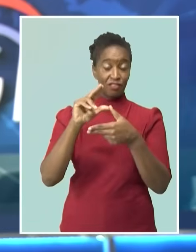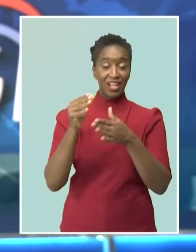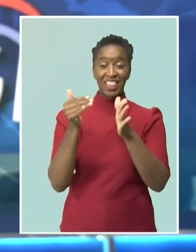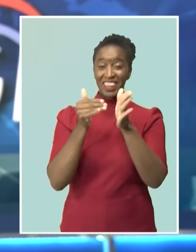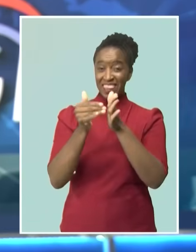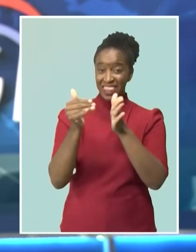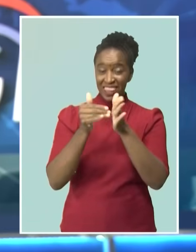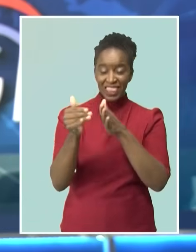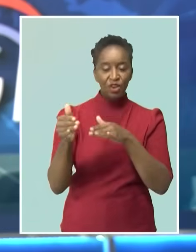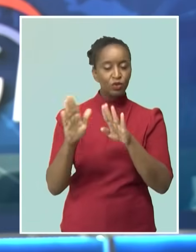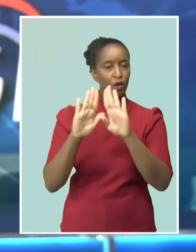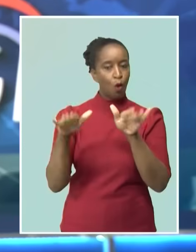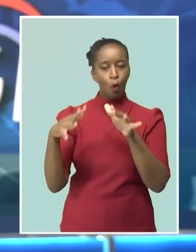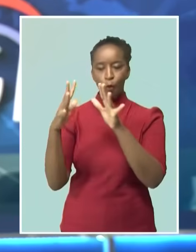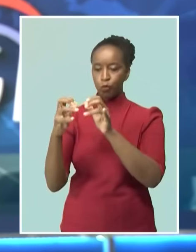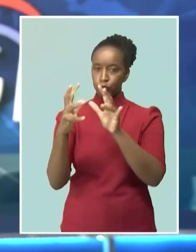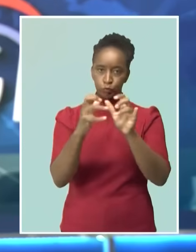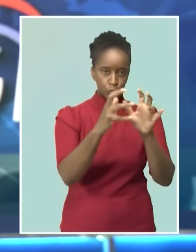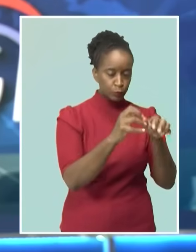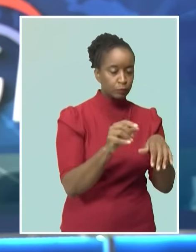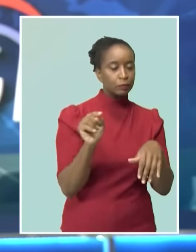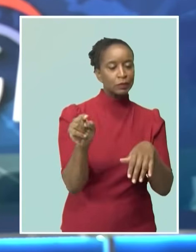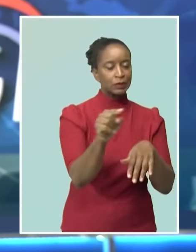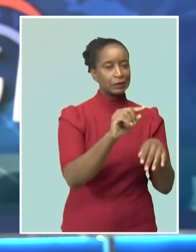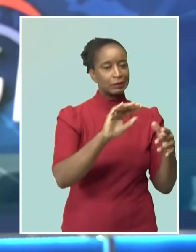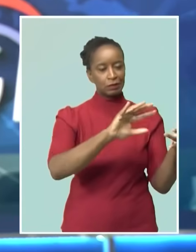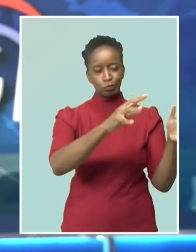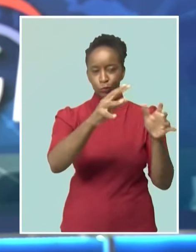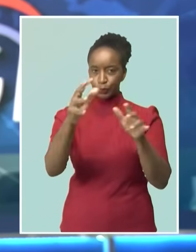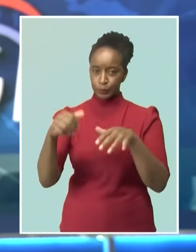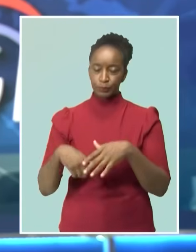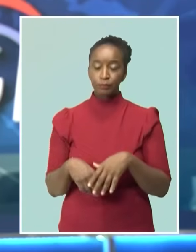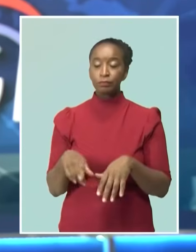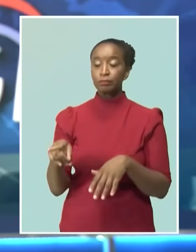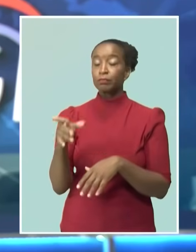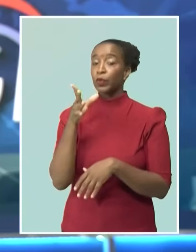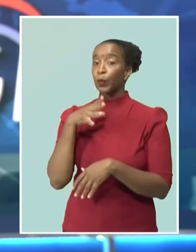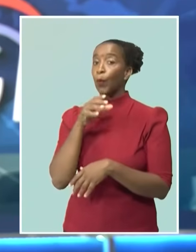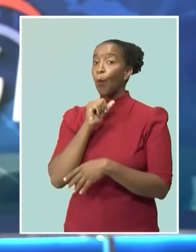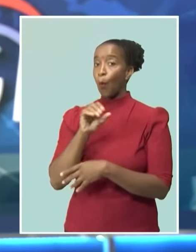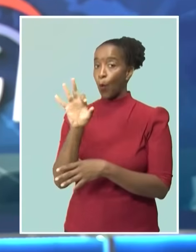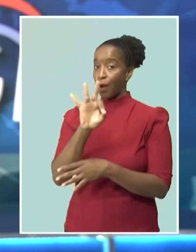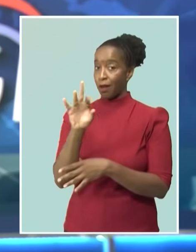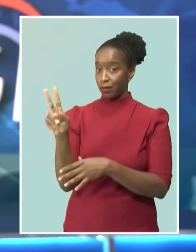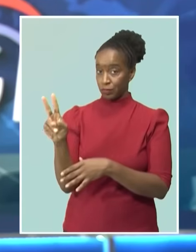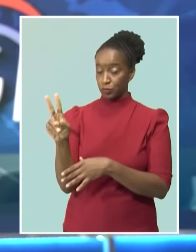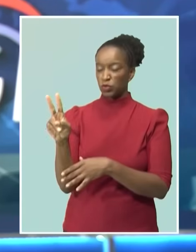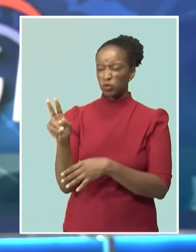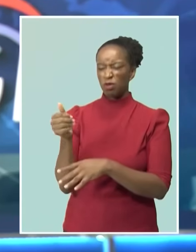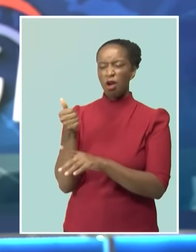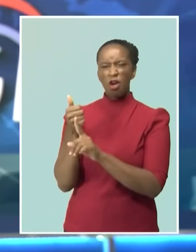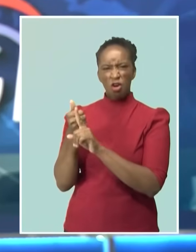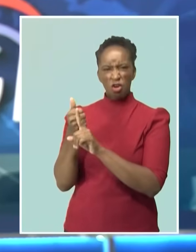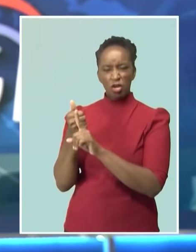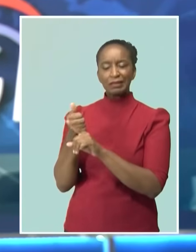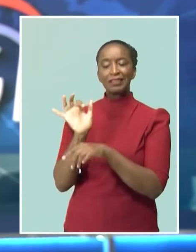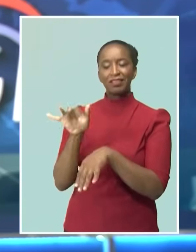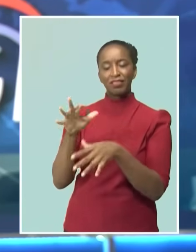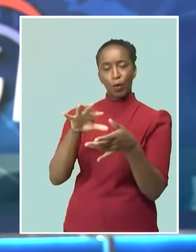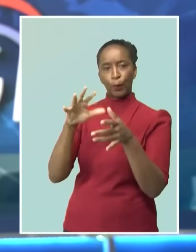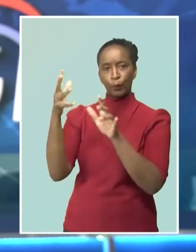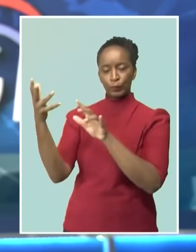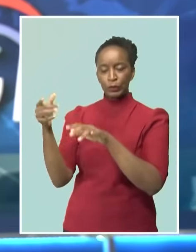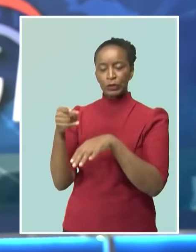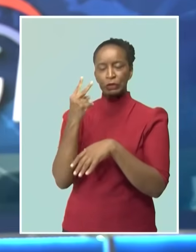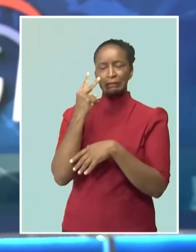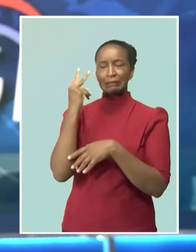Barbadians homeless and affected many more. 92-year-old Anita Daniel, who was one of those impacted, has lasting memories of that